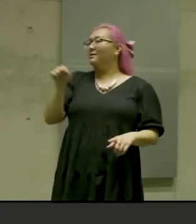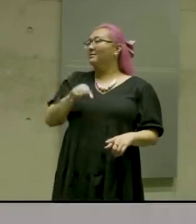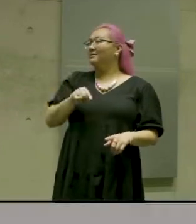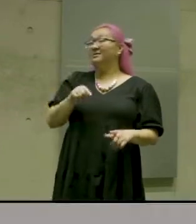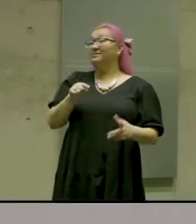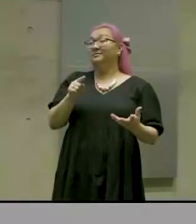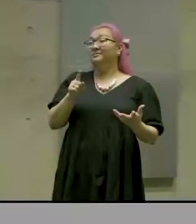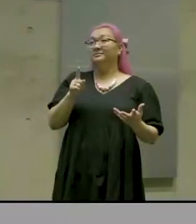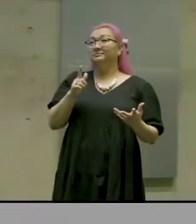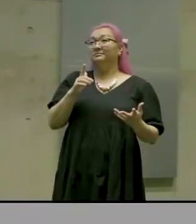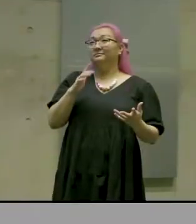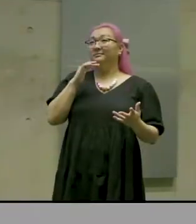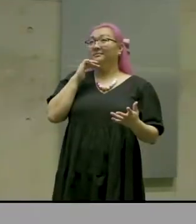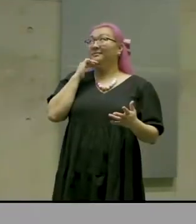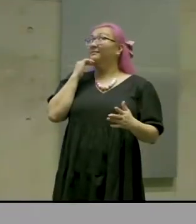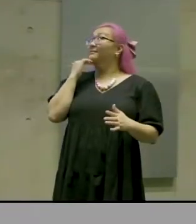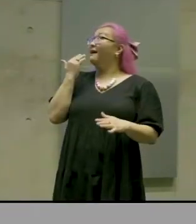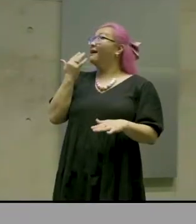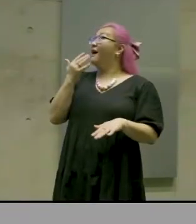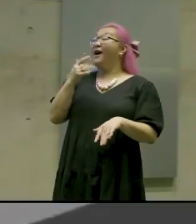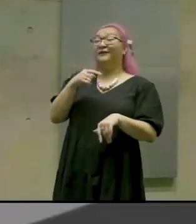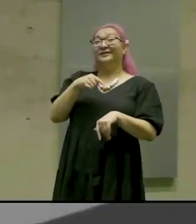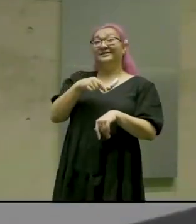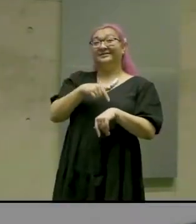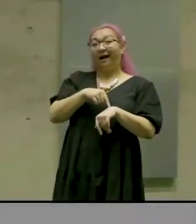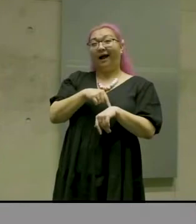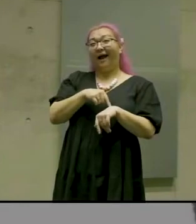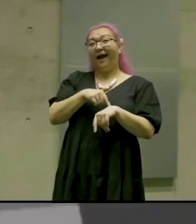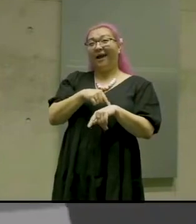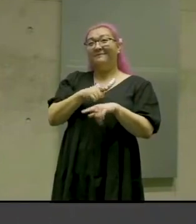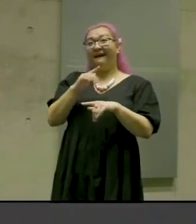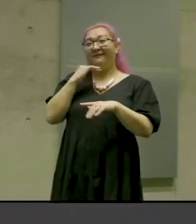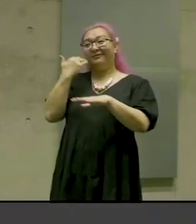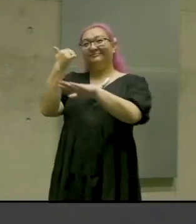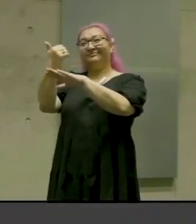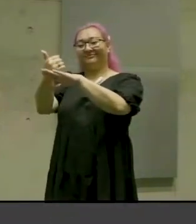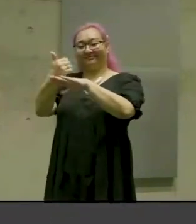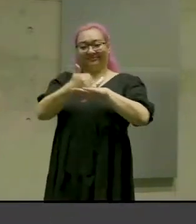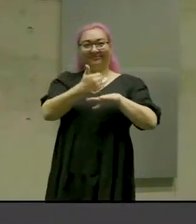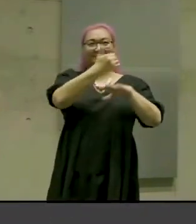I try to incorporate something different in the installation.